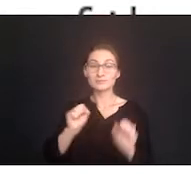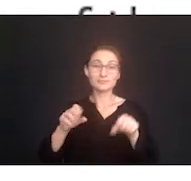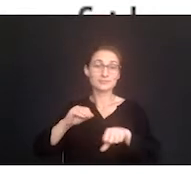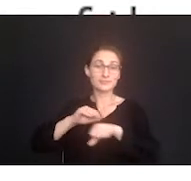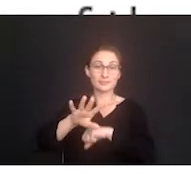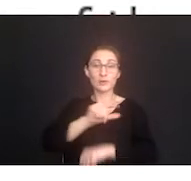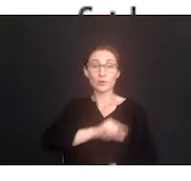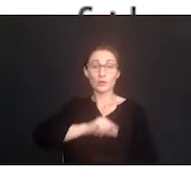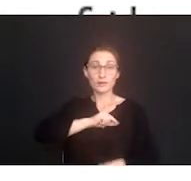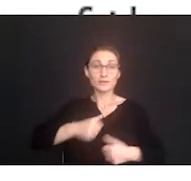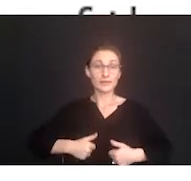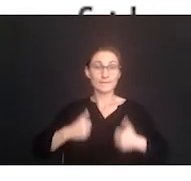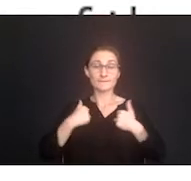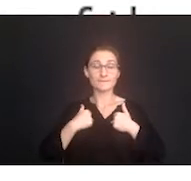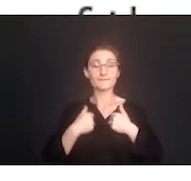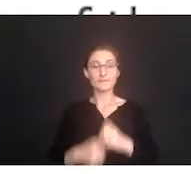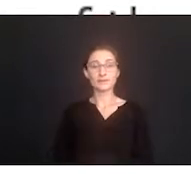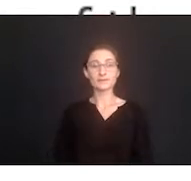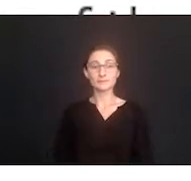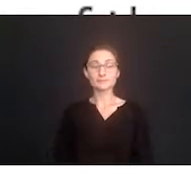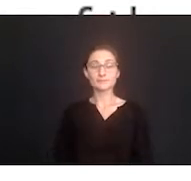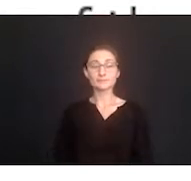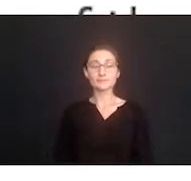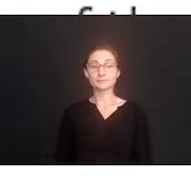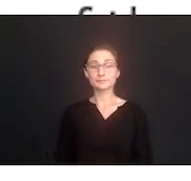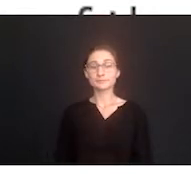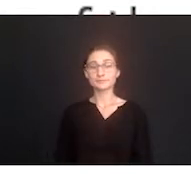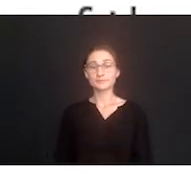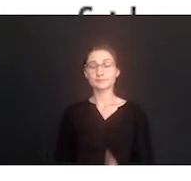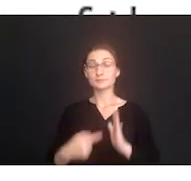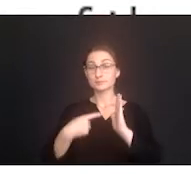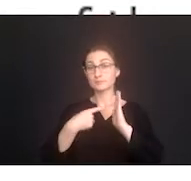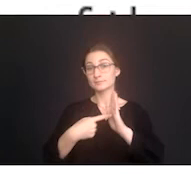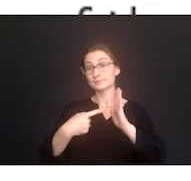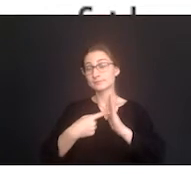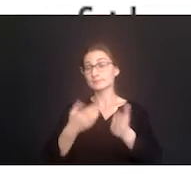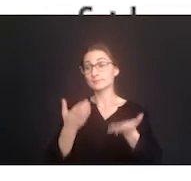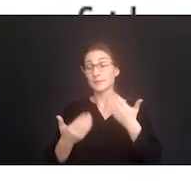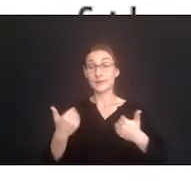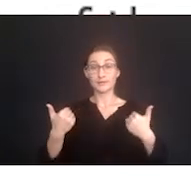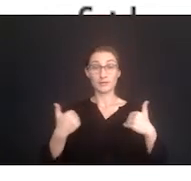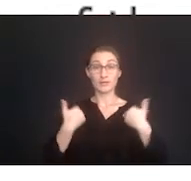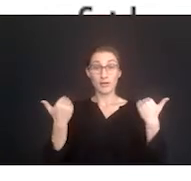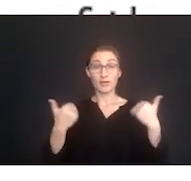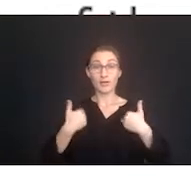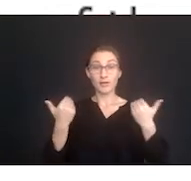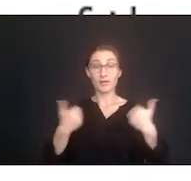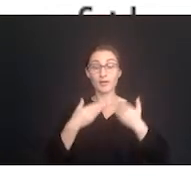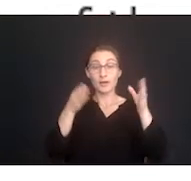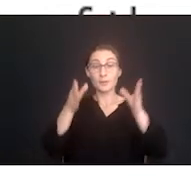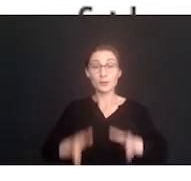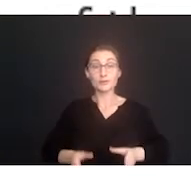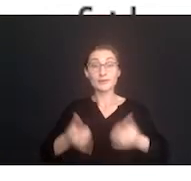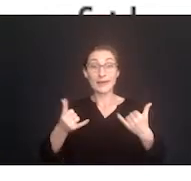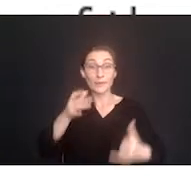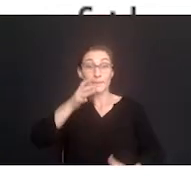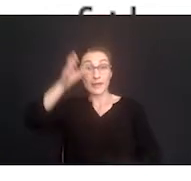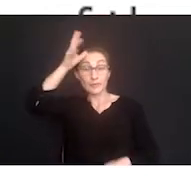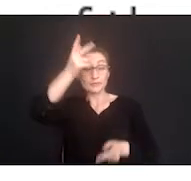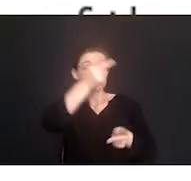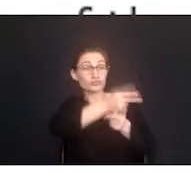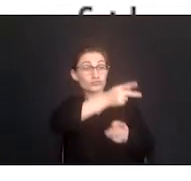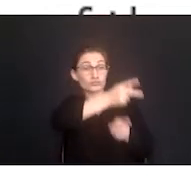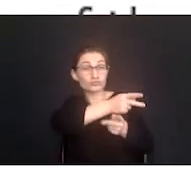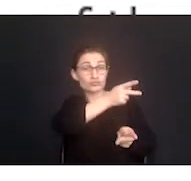affect the quality of life as well. So whether someone is maybe a younger person who is being cared for by